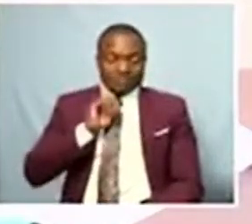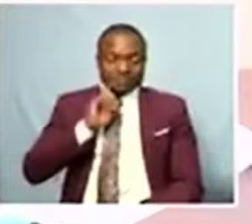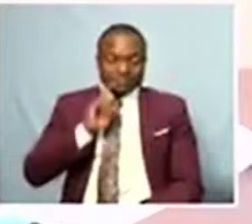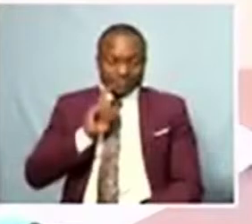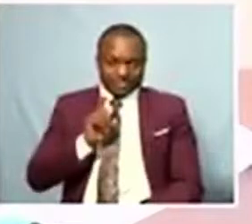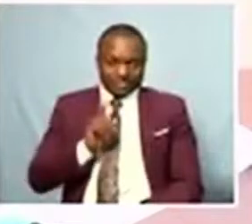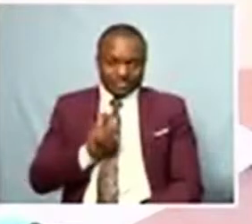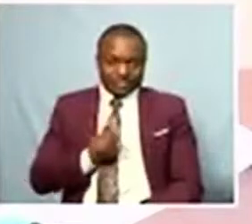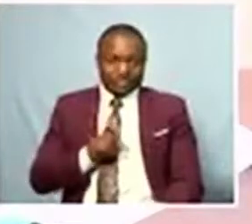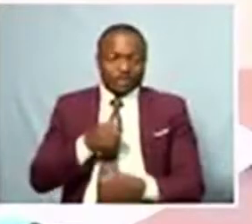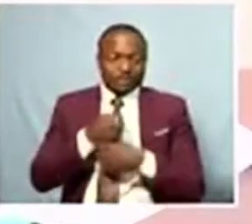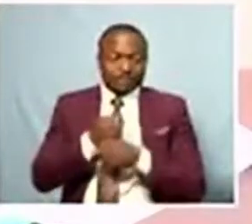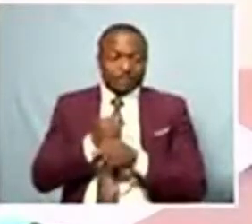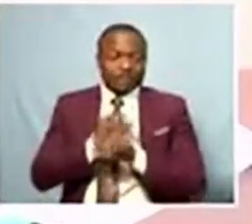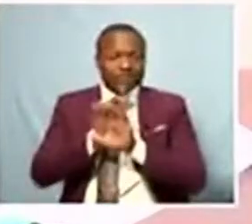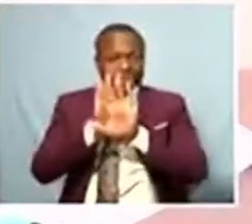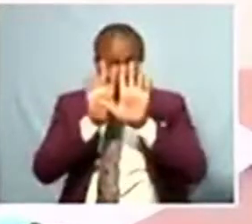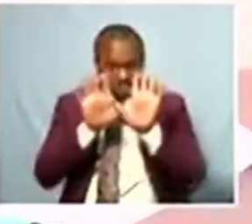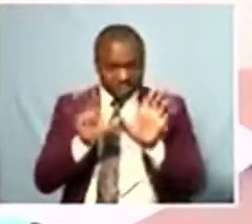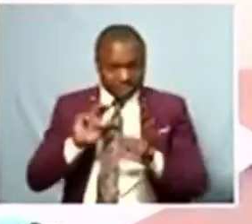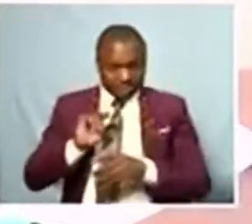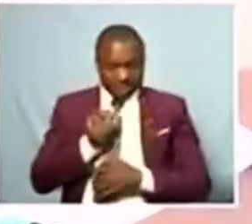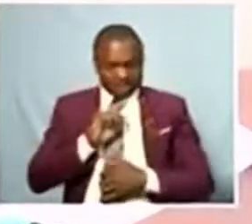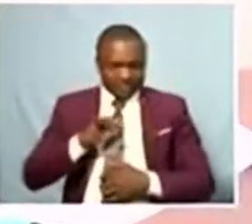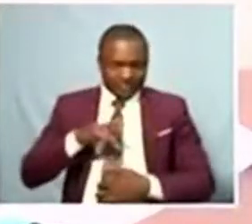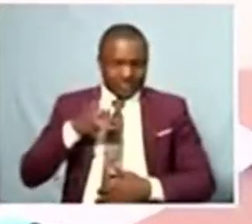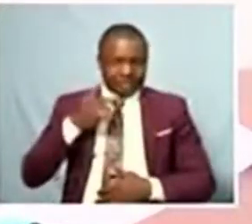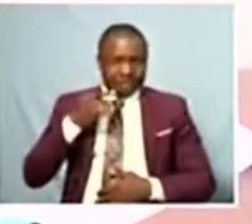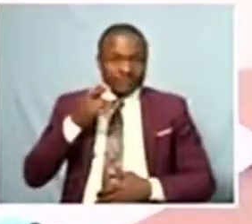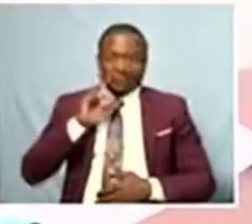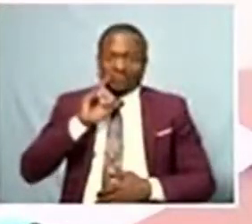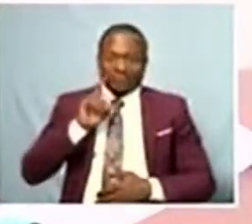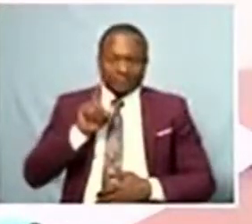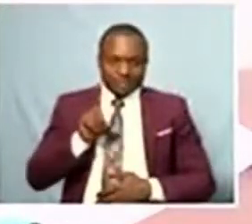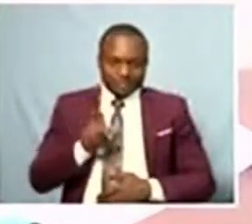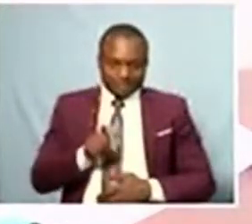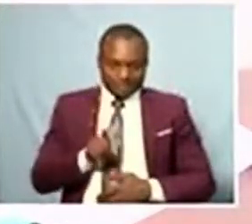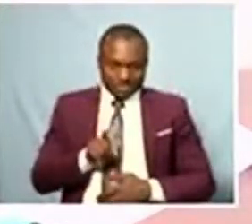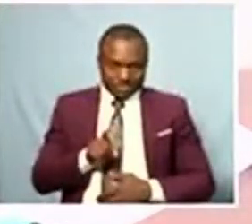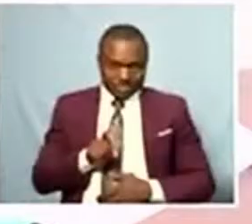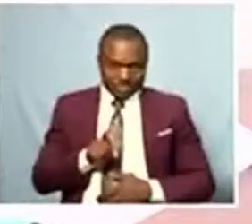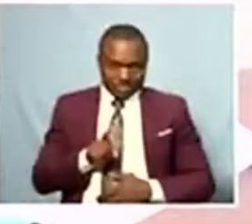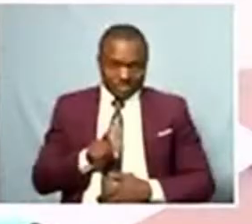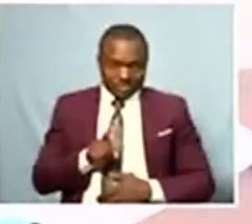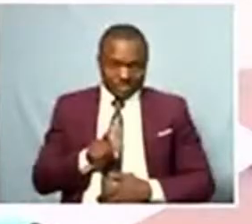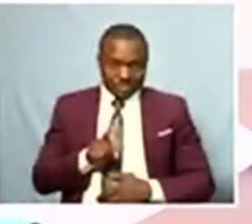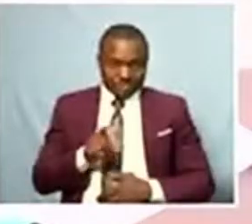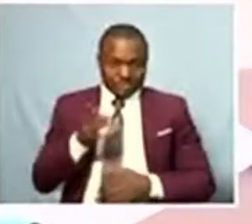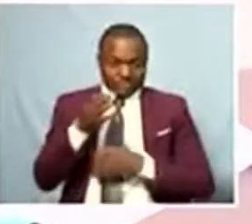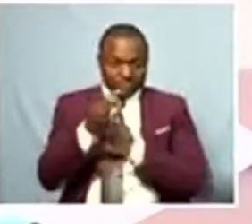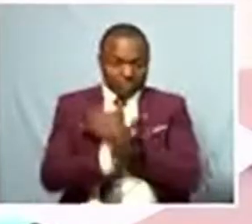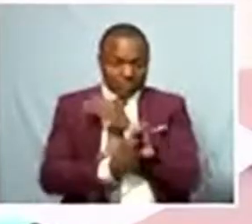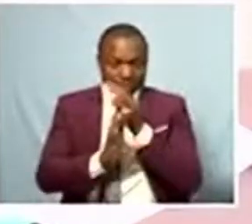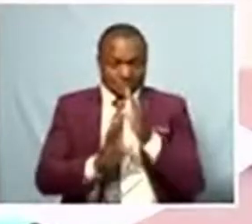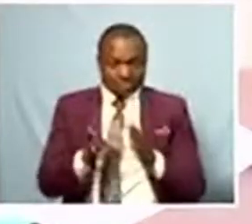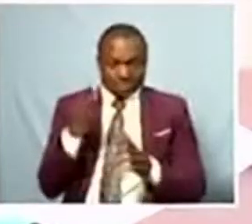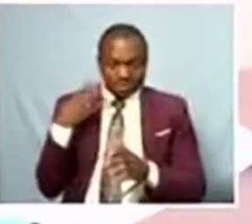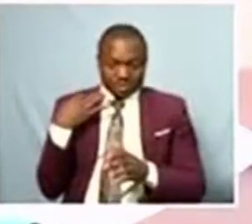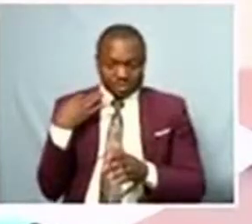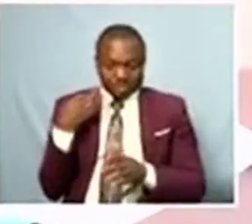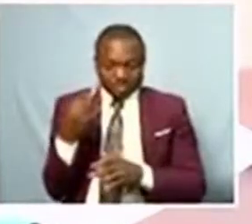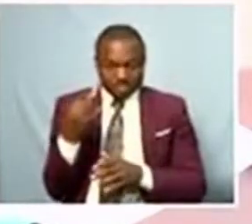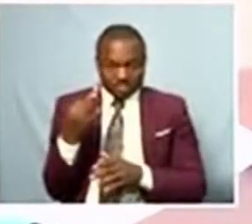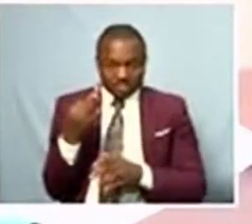clear. It must be made clear that it is a mandatory requirement for a foreigner to apply to